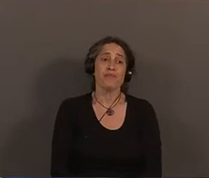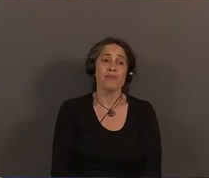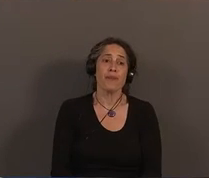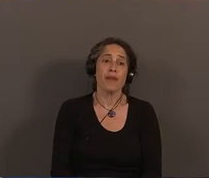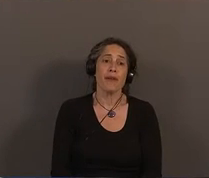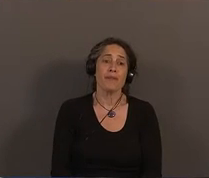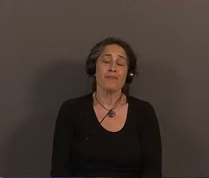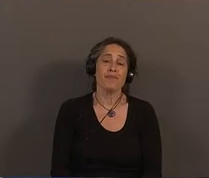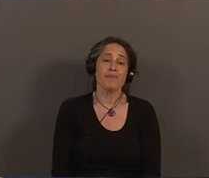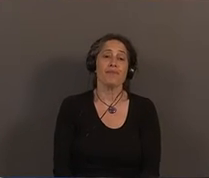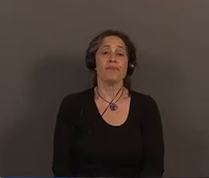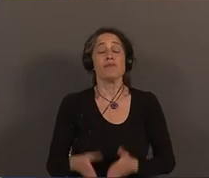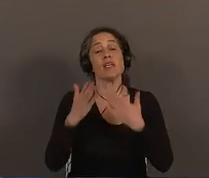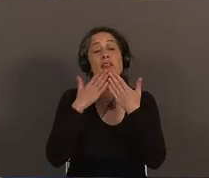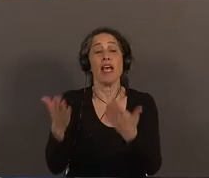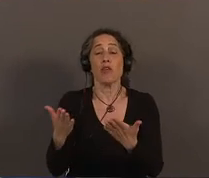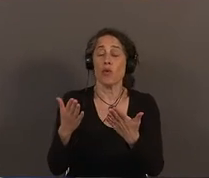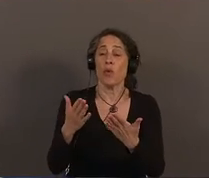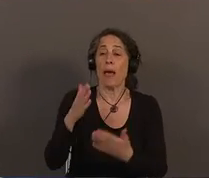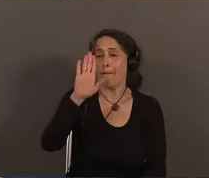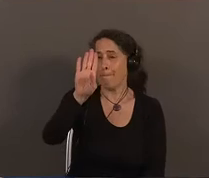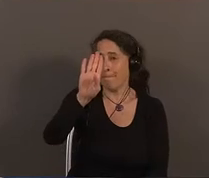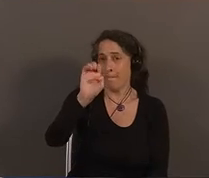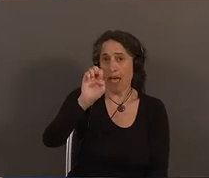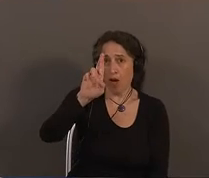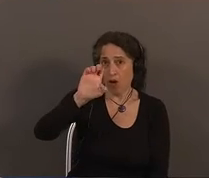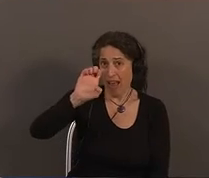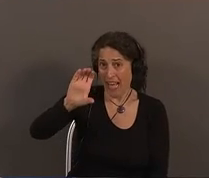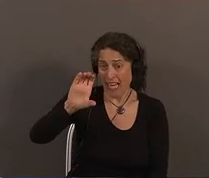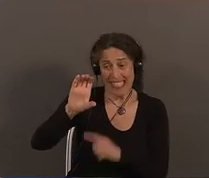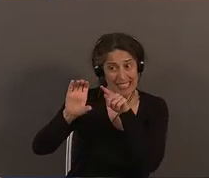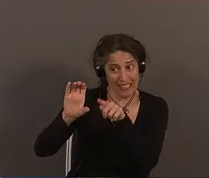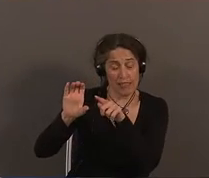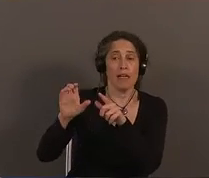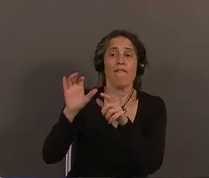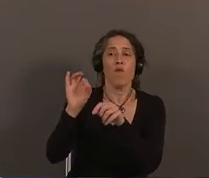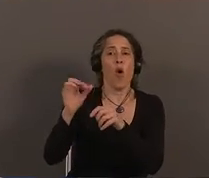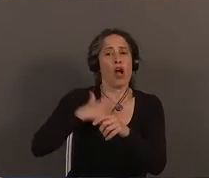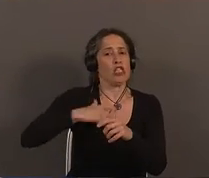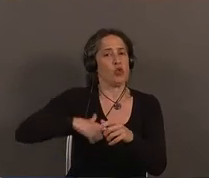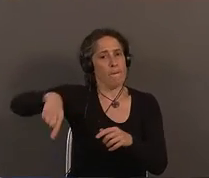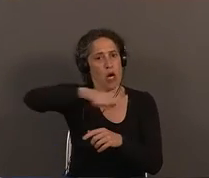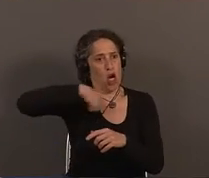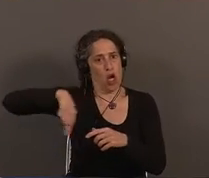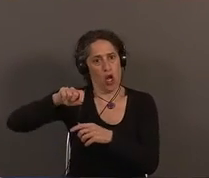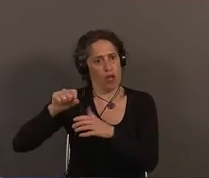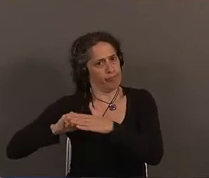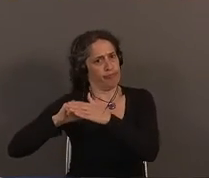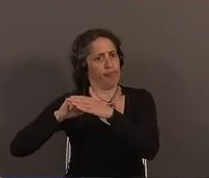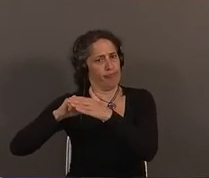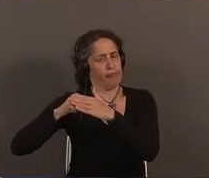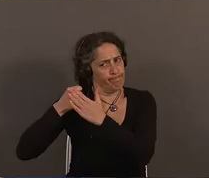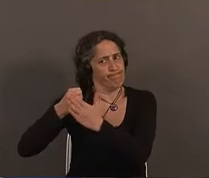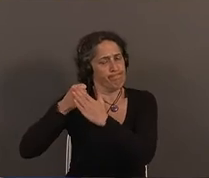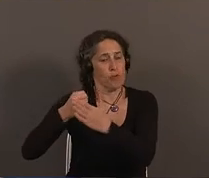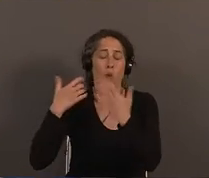to BEUC and the Consumer Association. I mean, the pressure that the citizens had on the institutions really made the